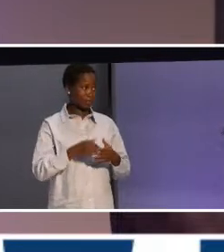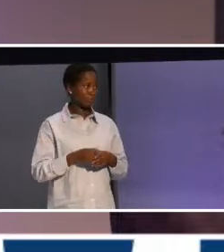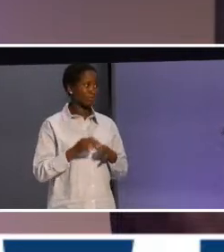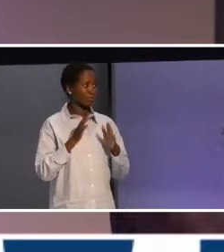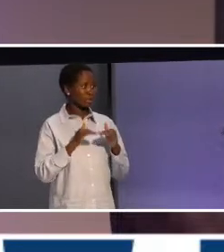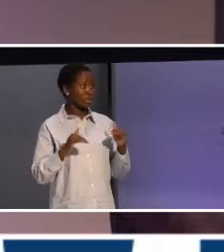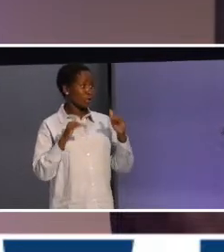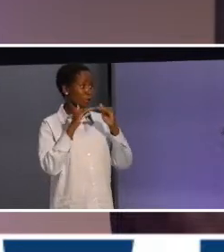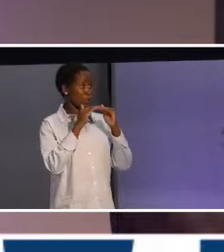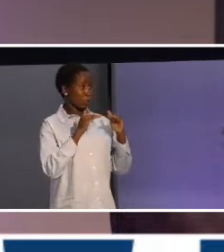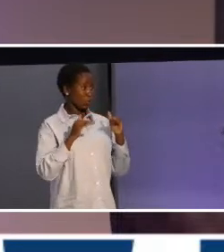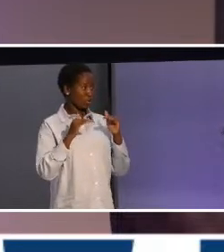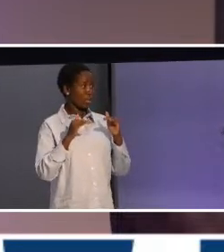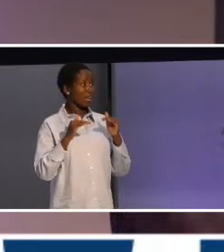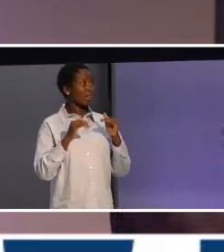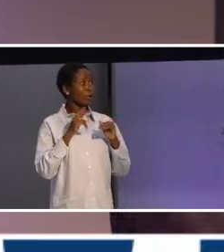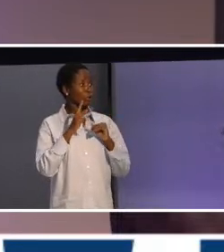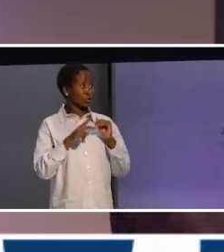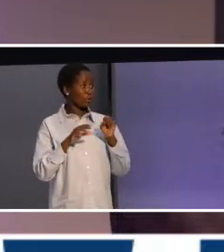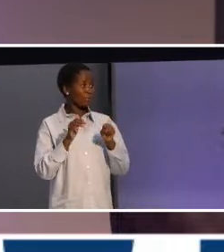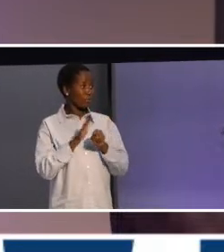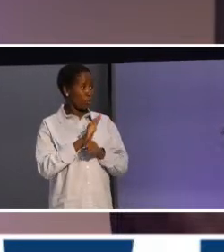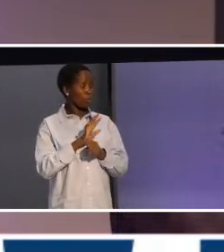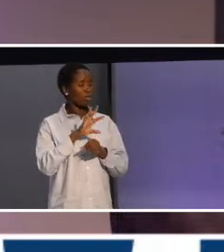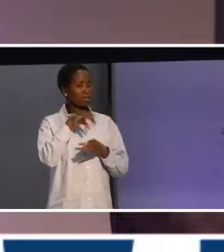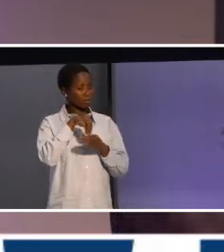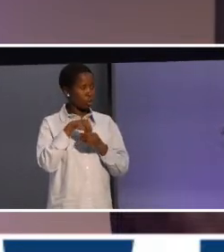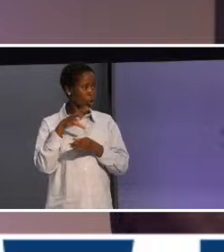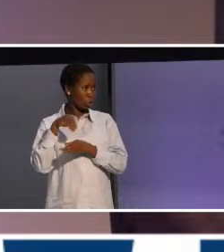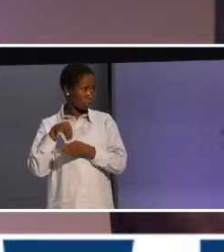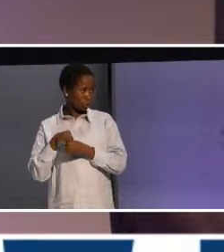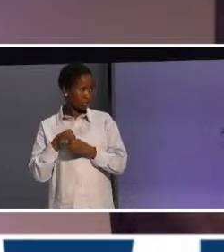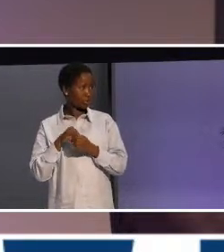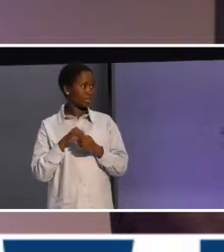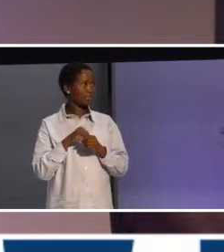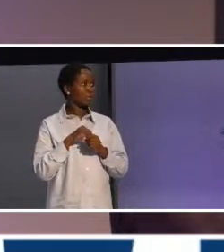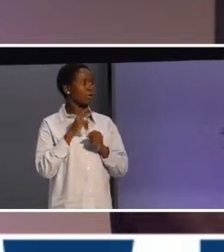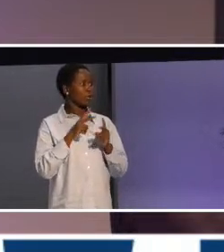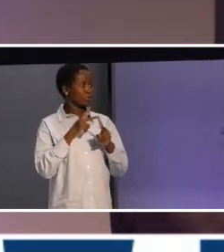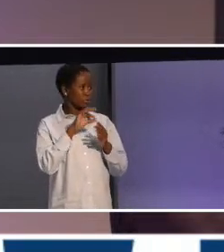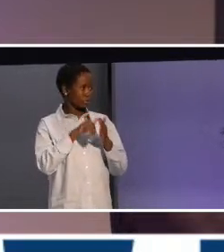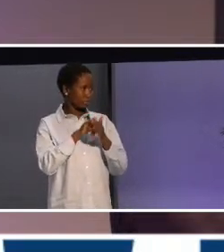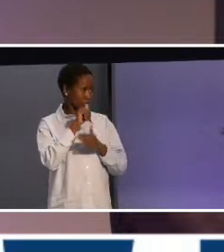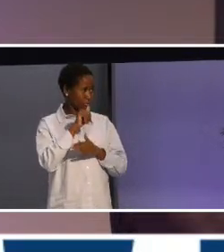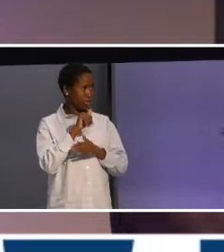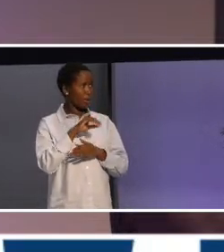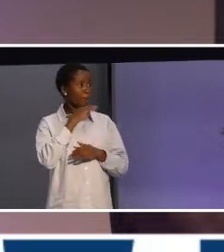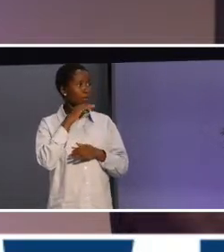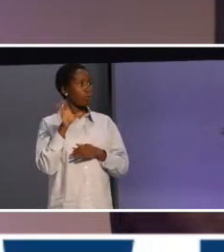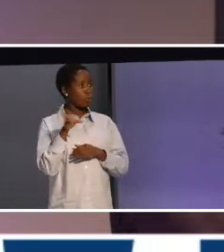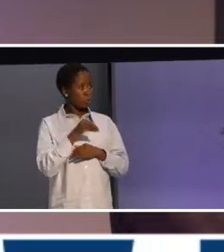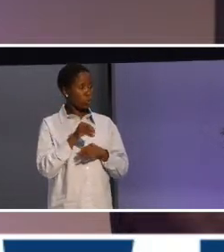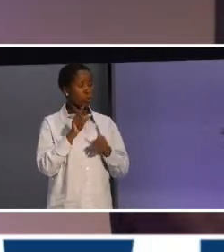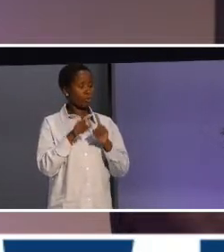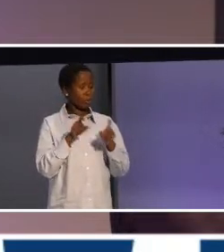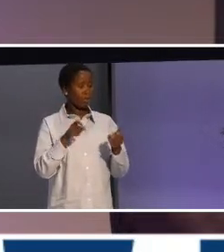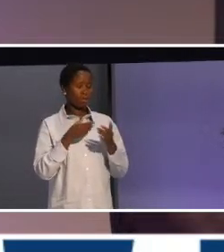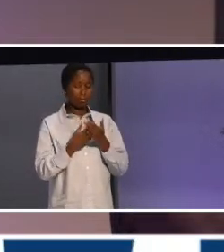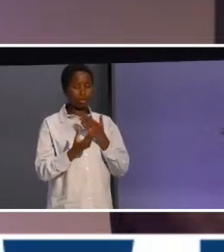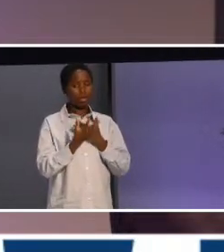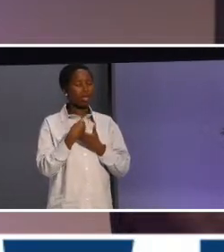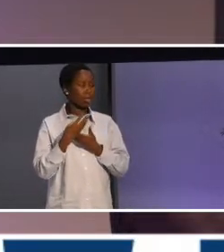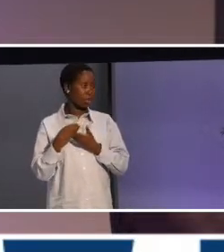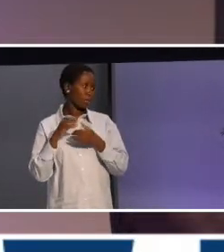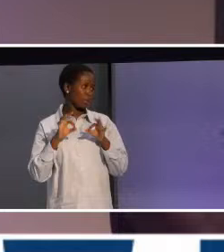and accessible elections at every level, starting from enrollment to the polling, and especially for